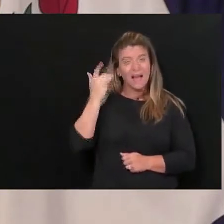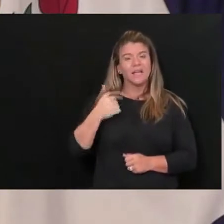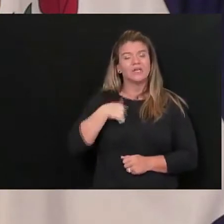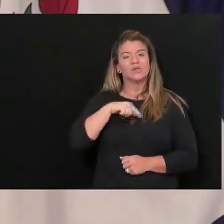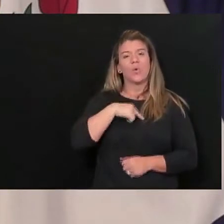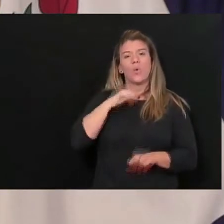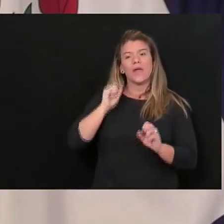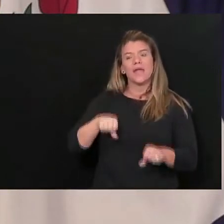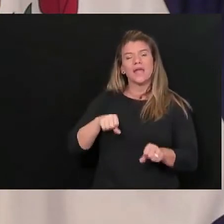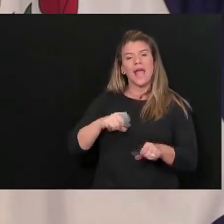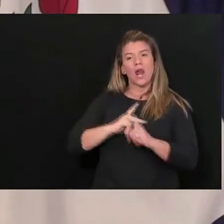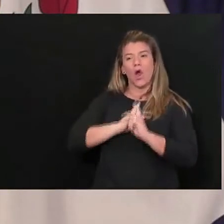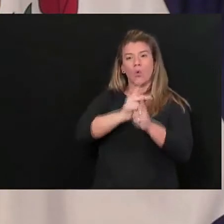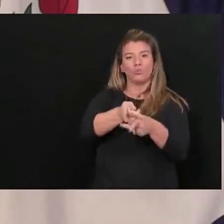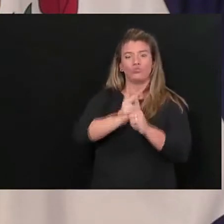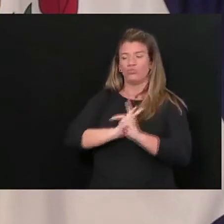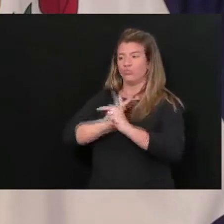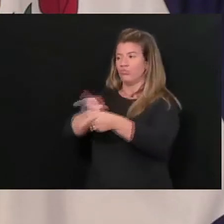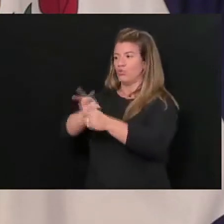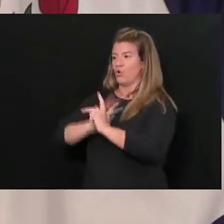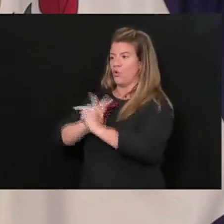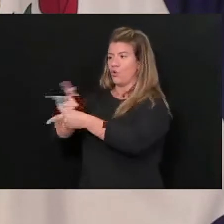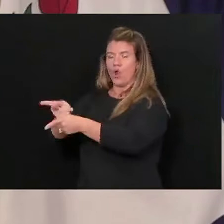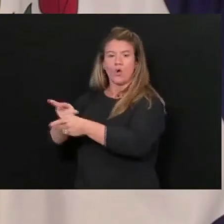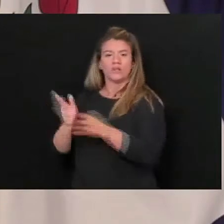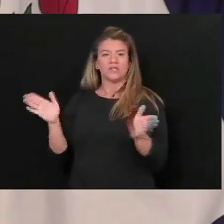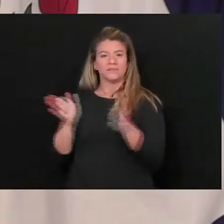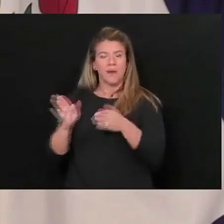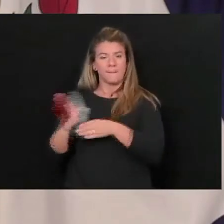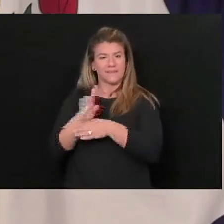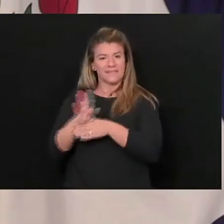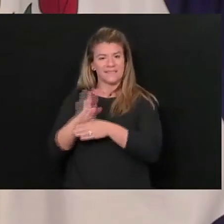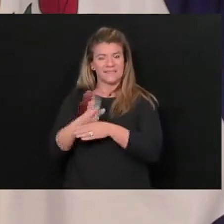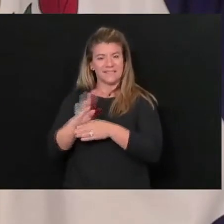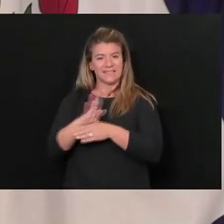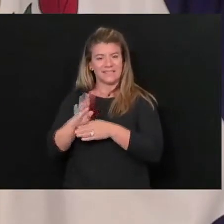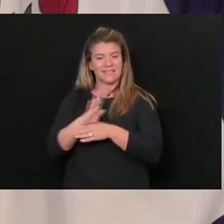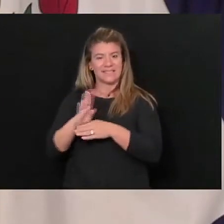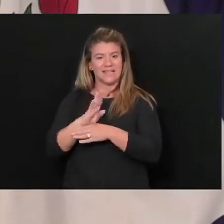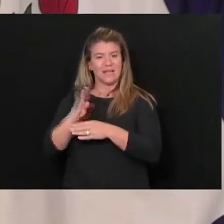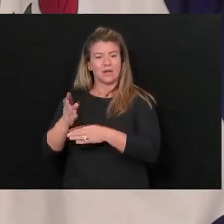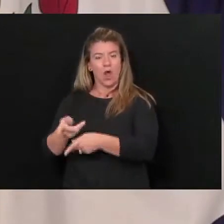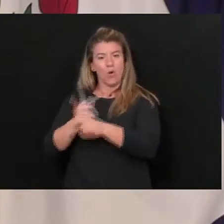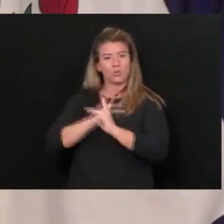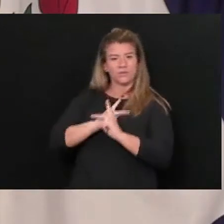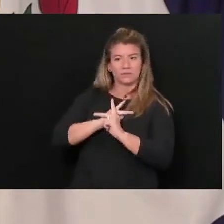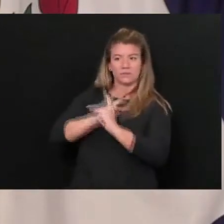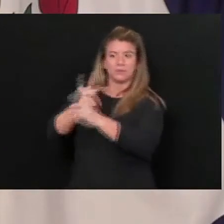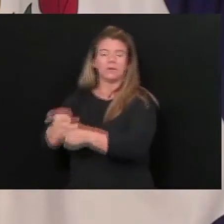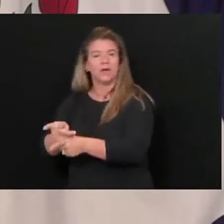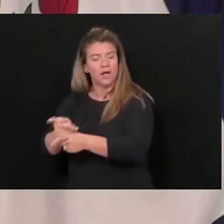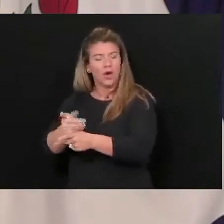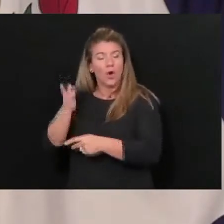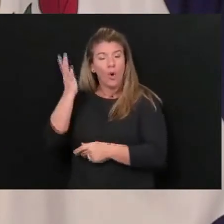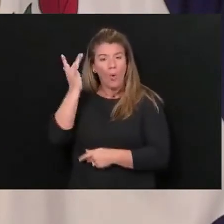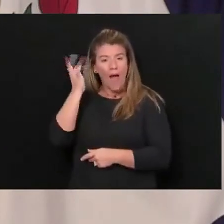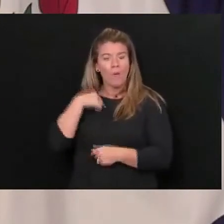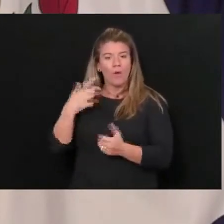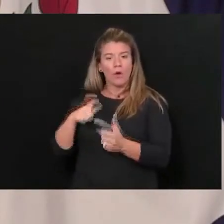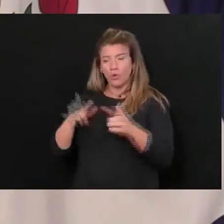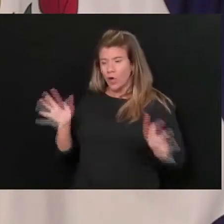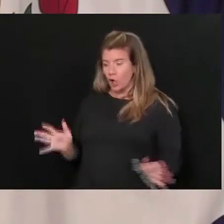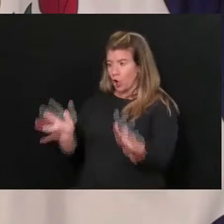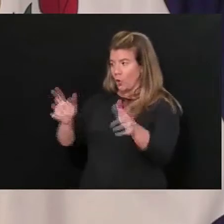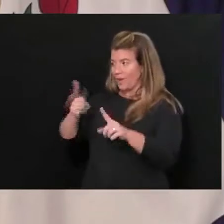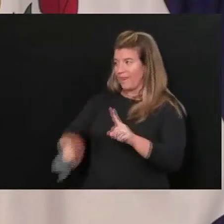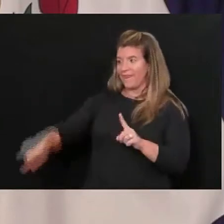revolving loans to our small businesses to encourage them, especially those that have been really hurt with